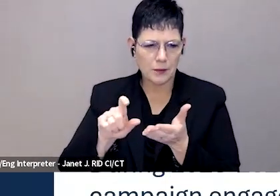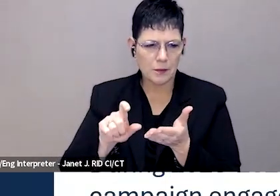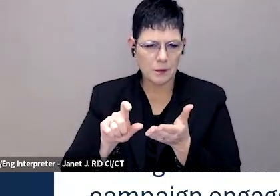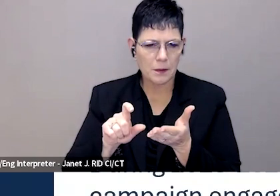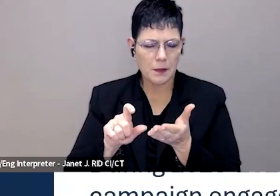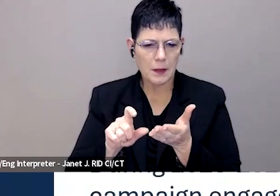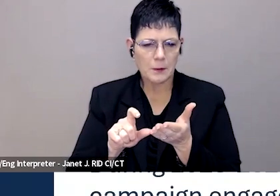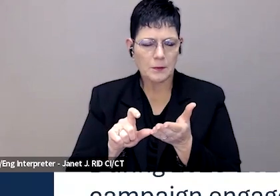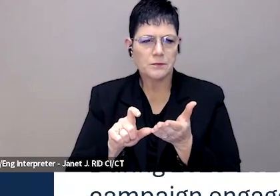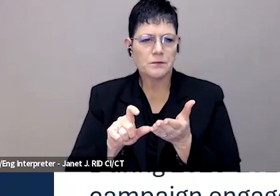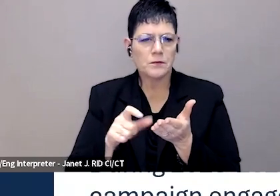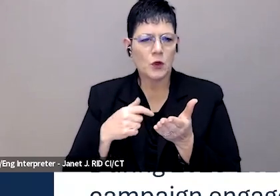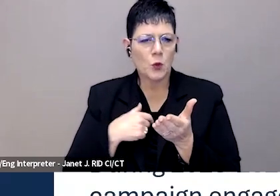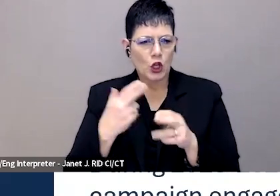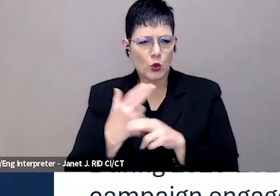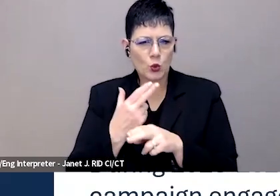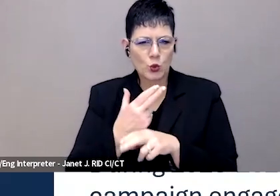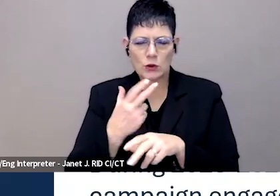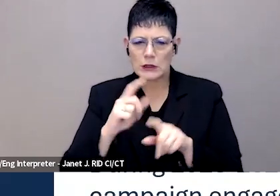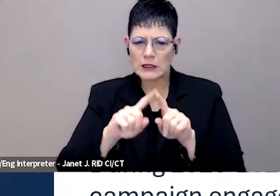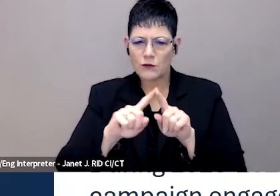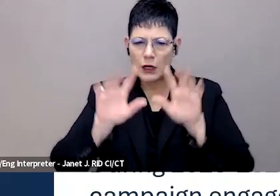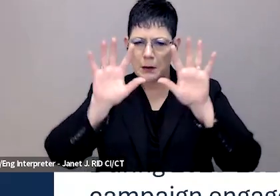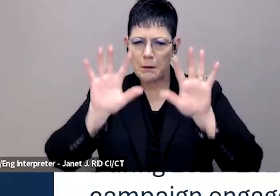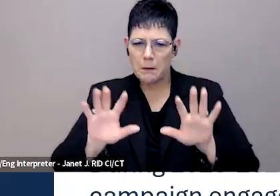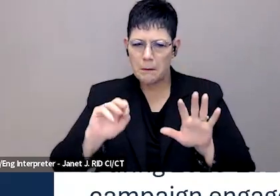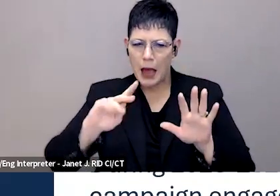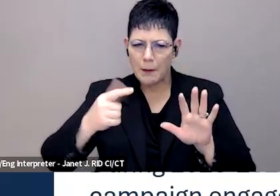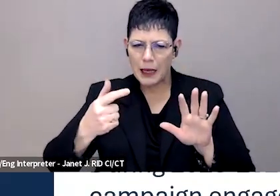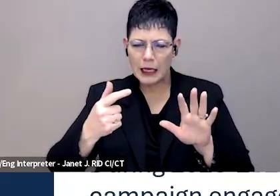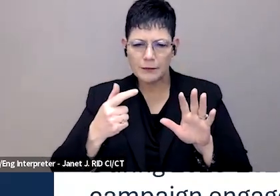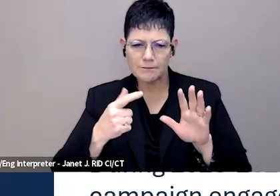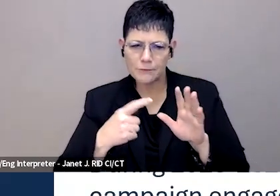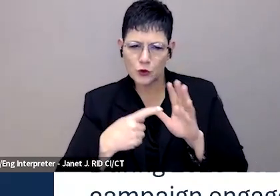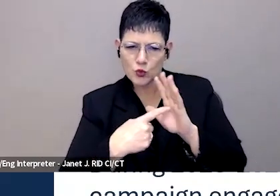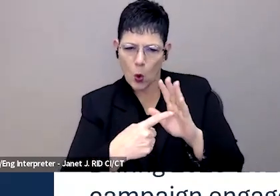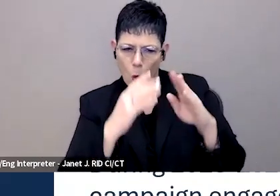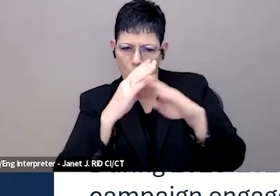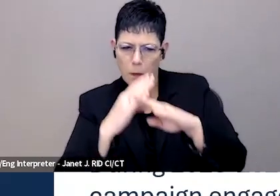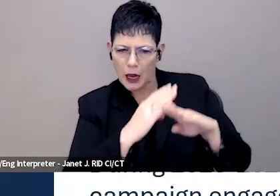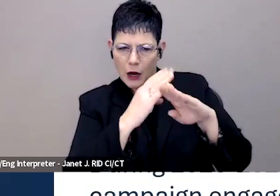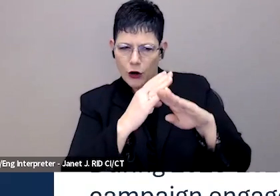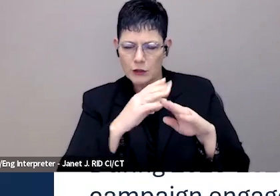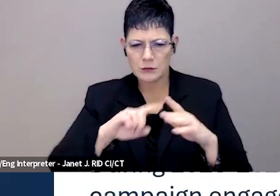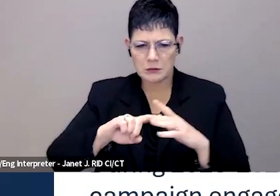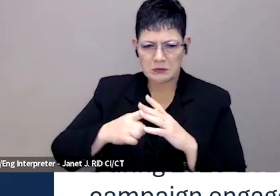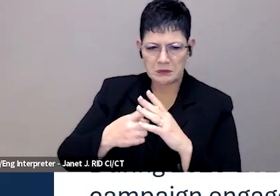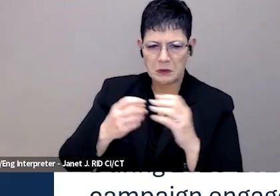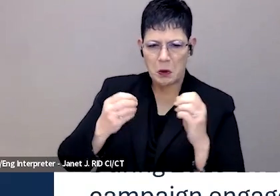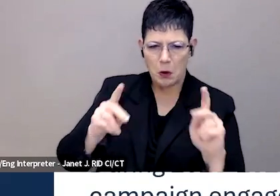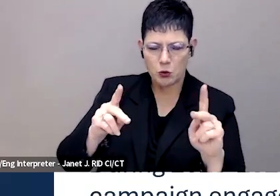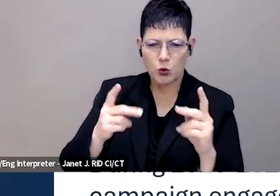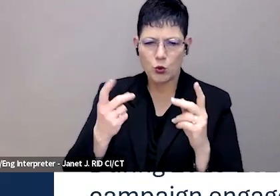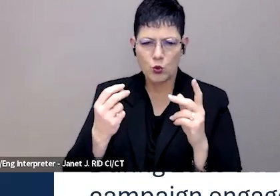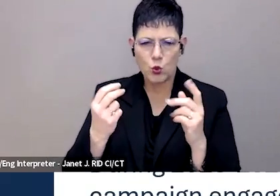stakeholder mapping and engagement across different stakeholders to assess barriers to implementation and opportunities to strengthen the process